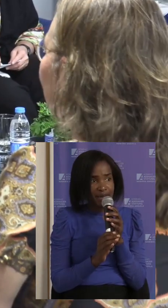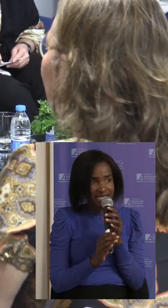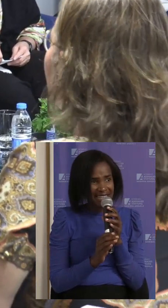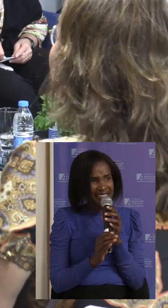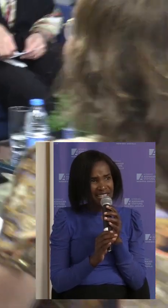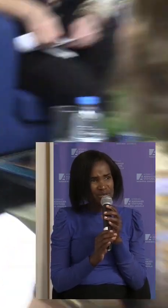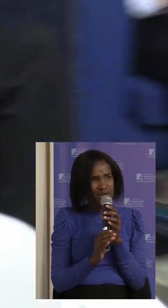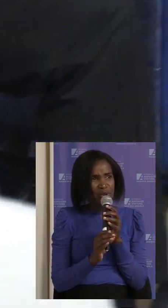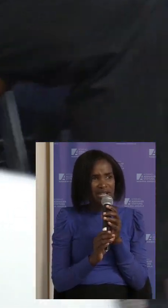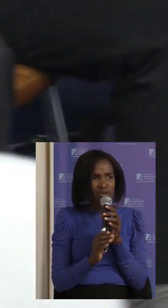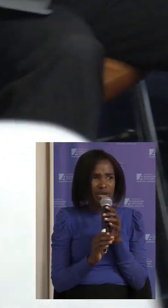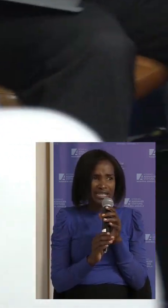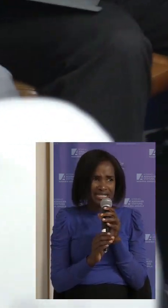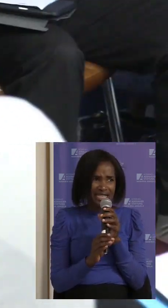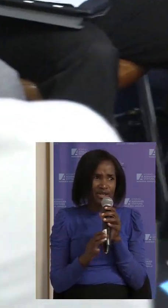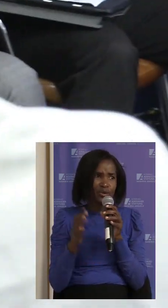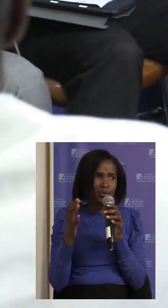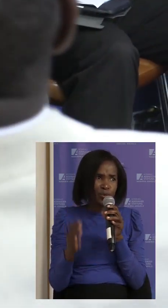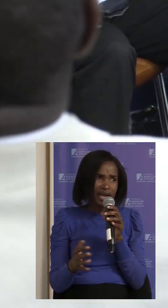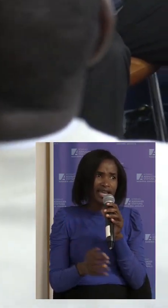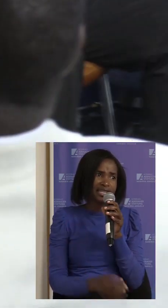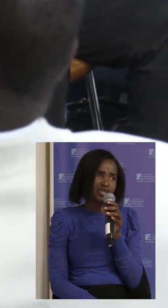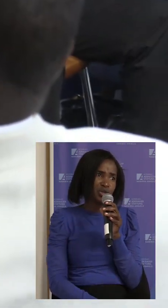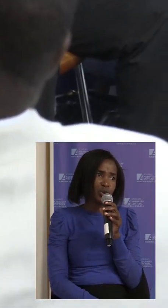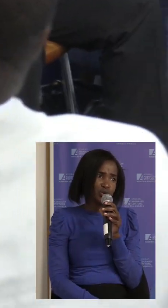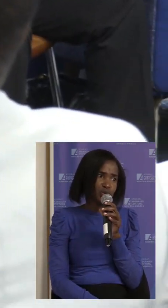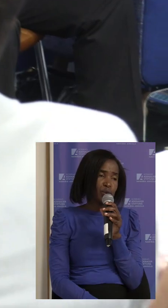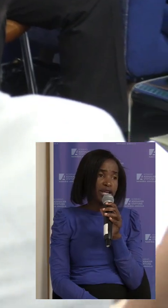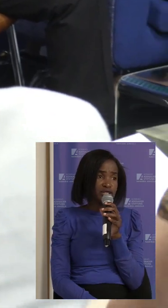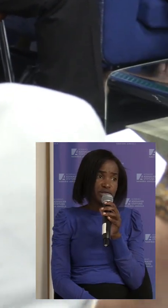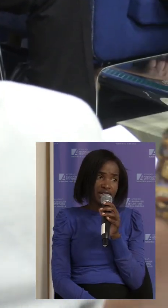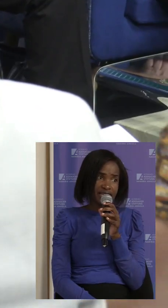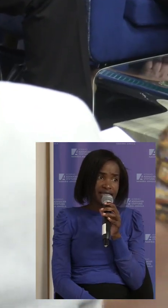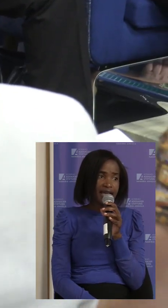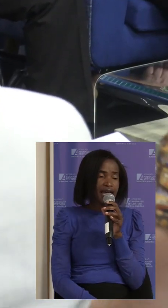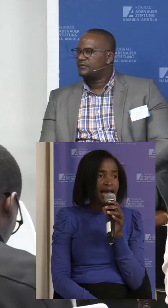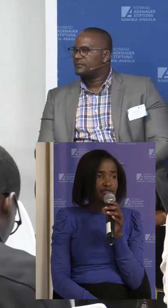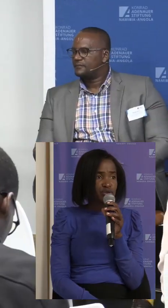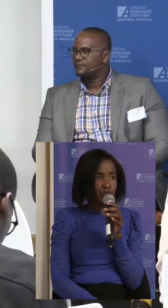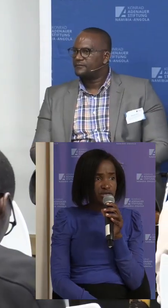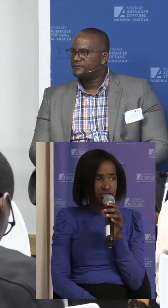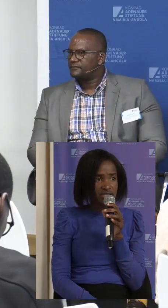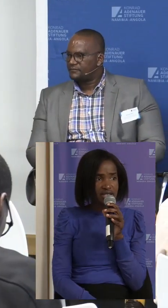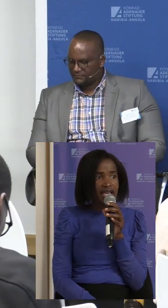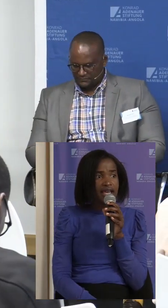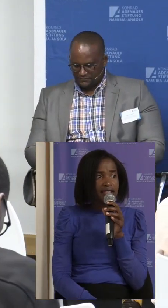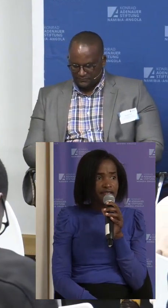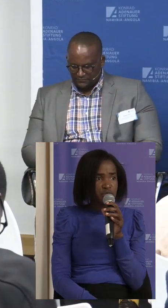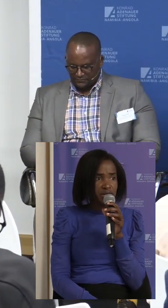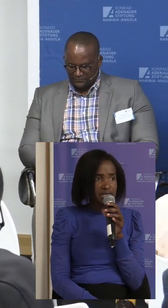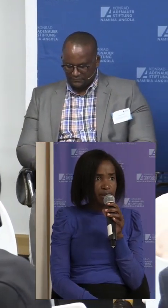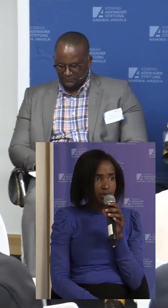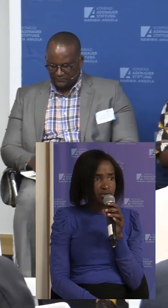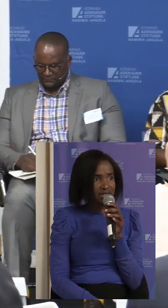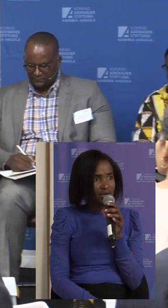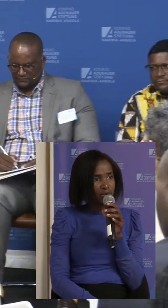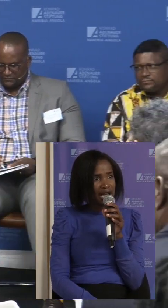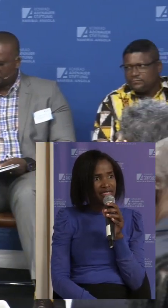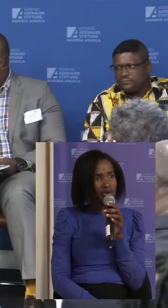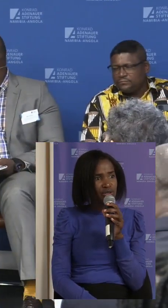the budget. I think that's where we needed to understand where it actually goes to or where it's utilized. I have 2 questions. The first one is